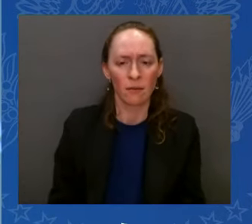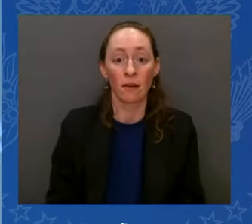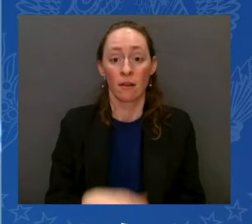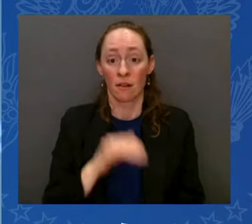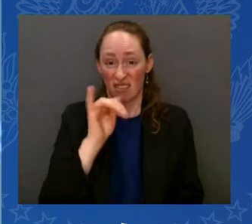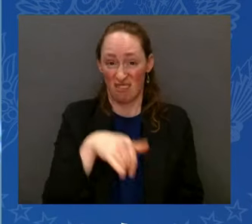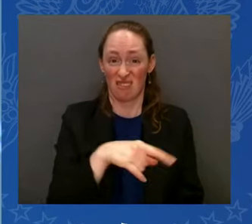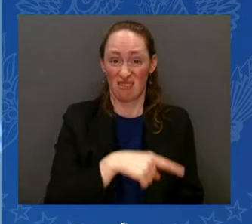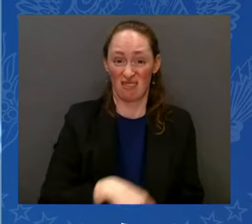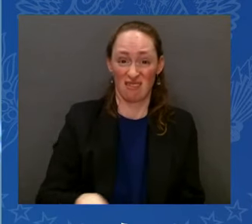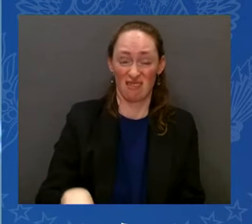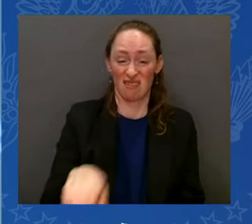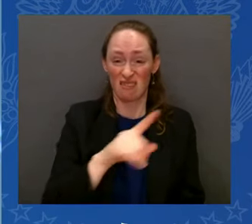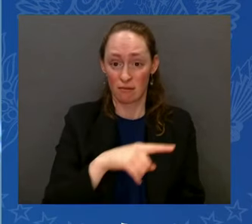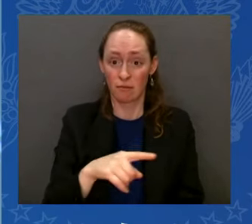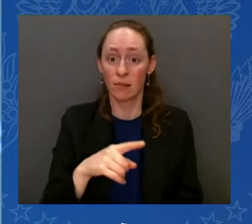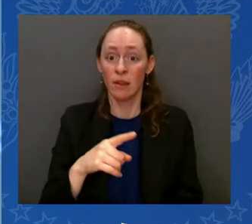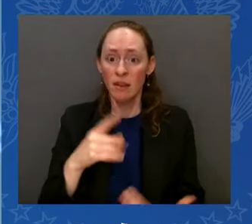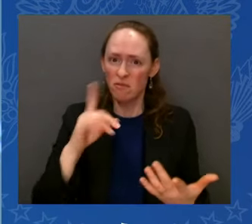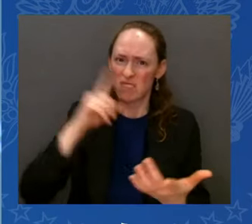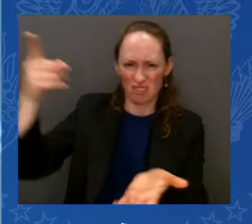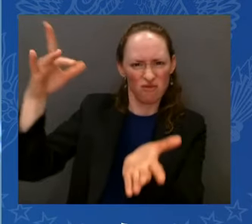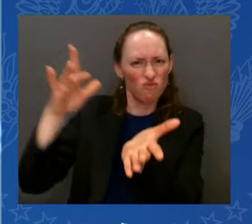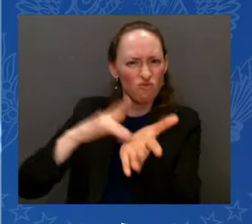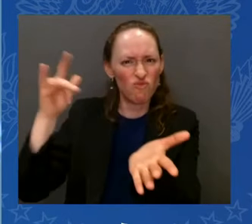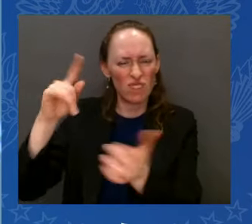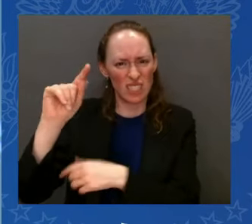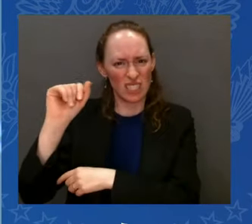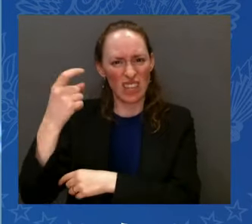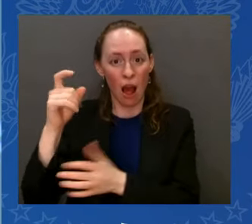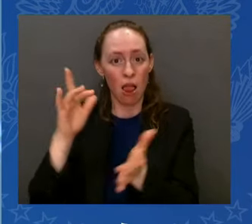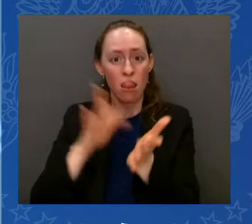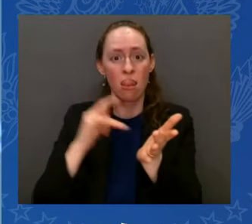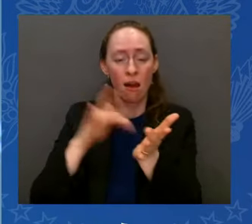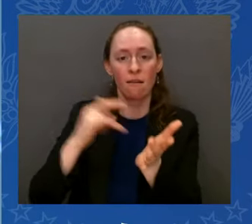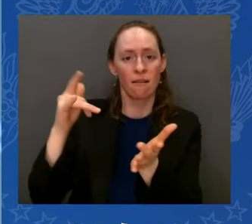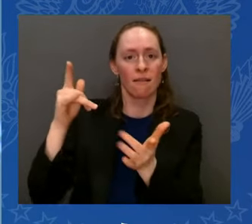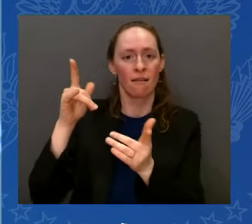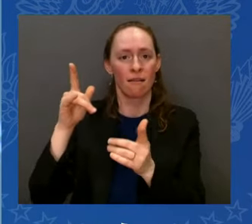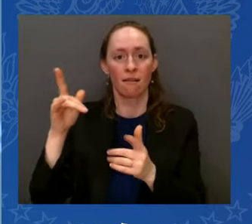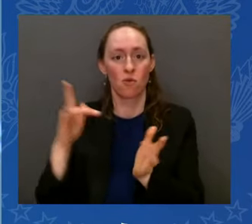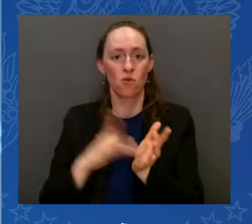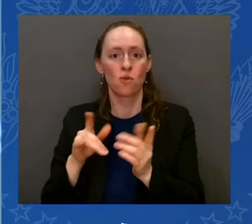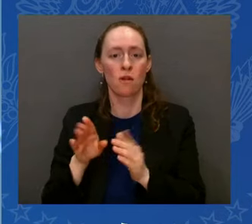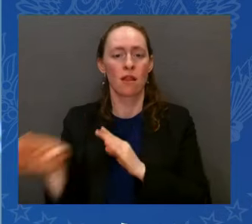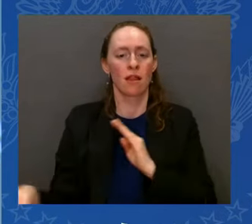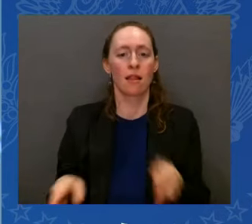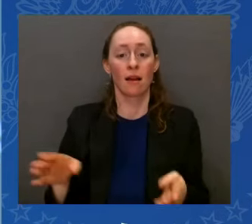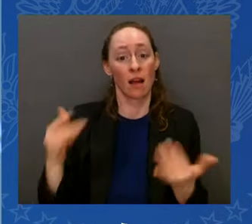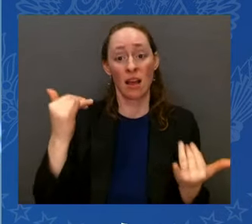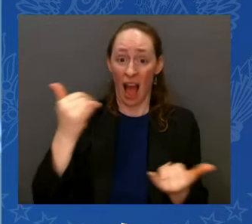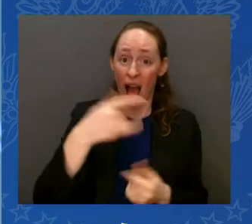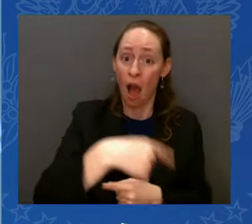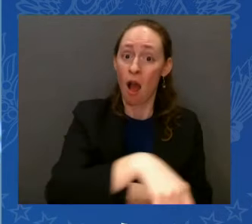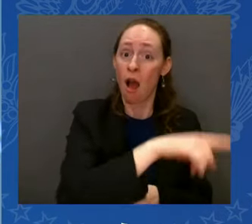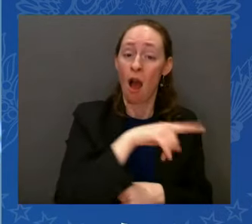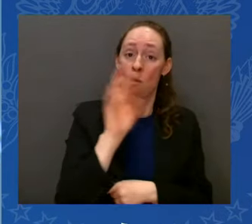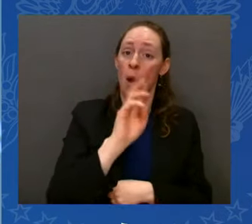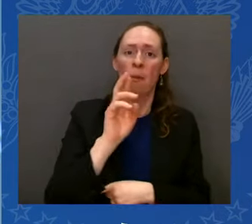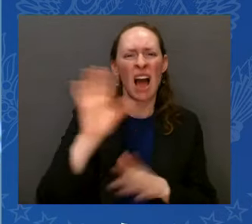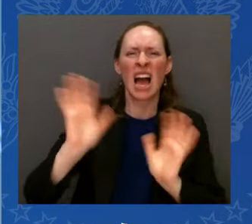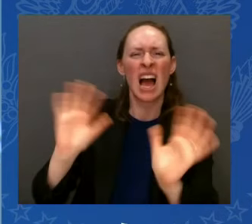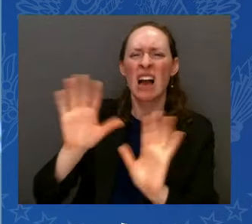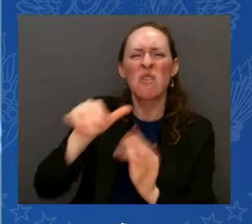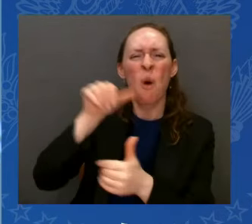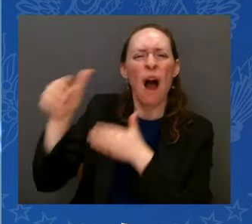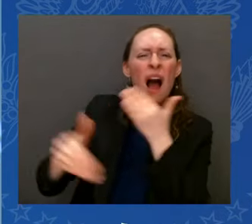made Medicare negotiate the drug prices. Well, they want to repeal that. They want to repeal the prescription drug savings